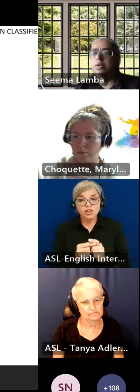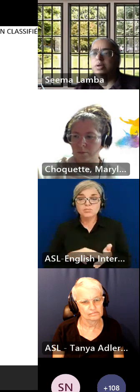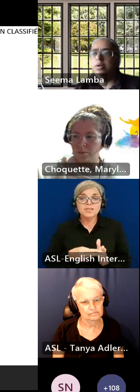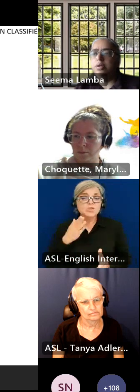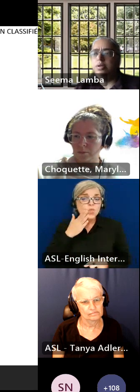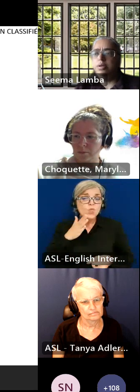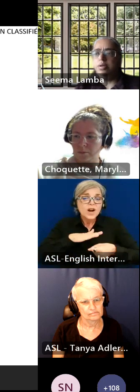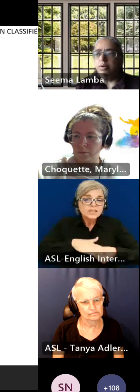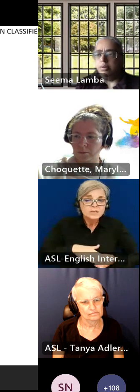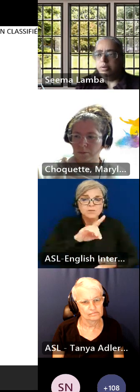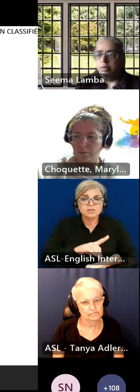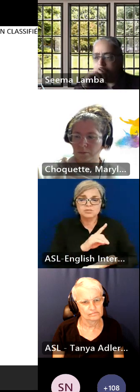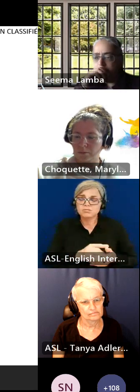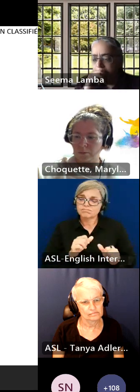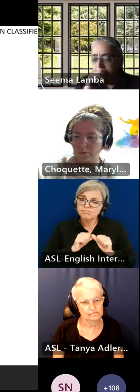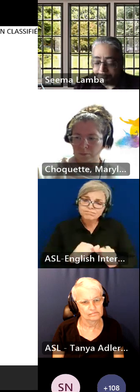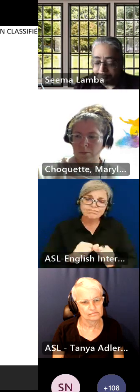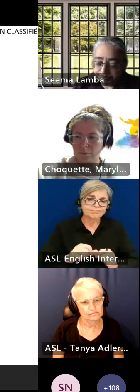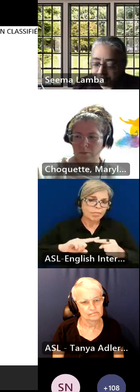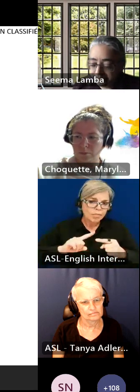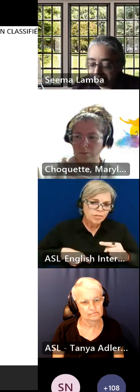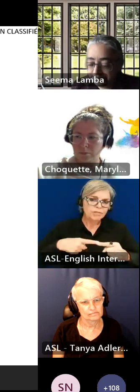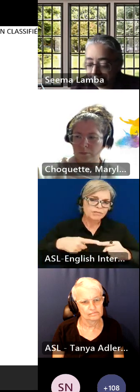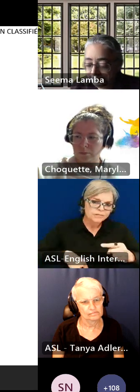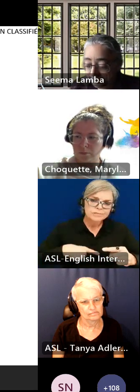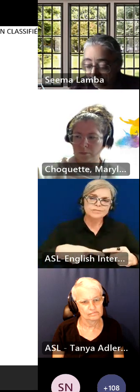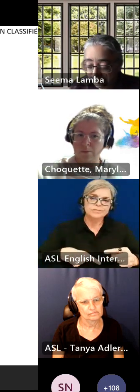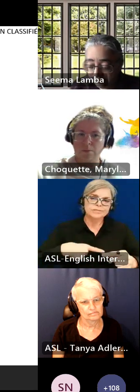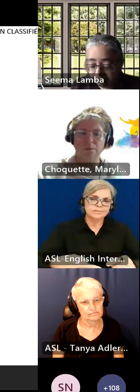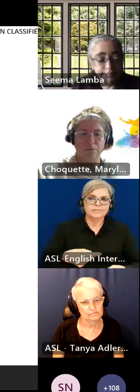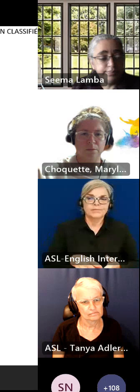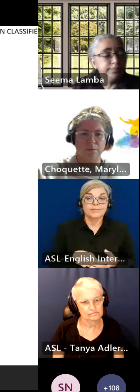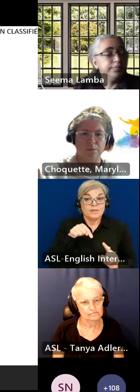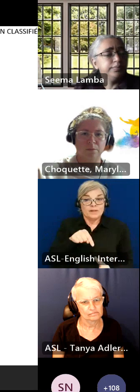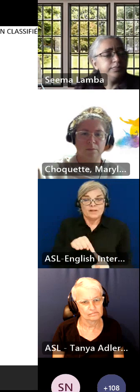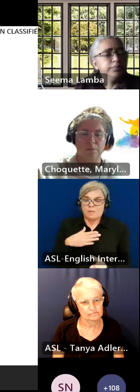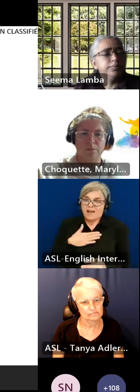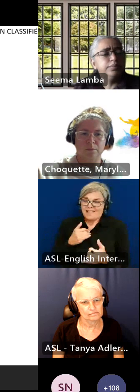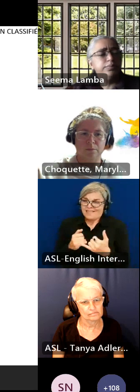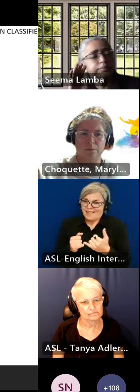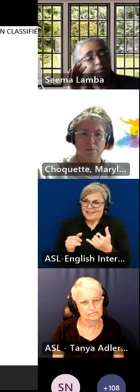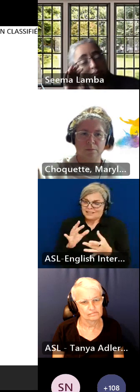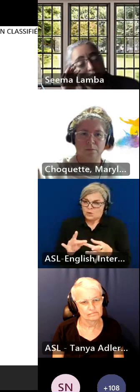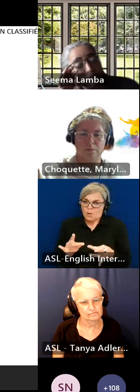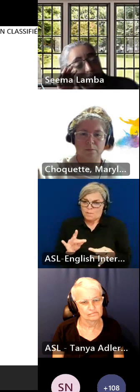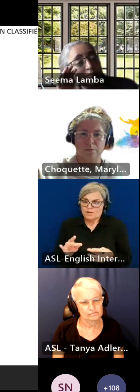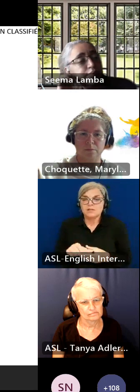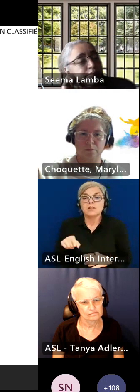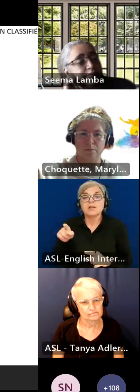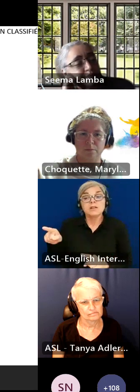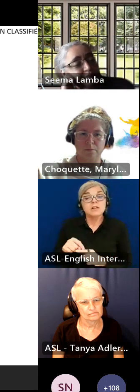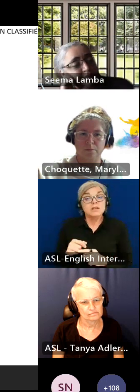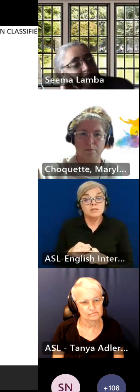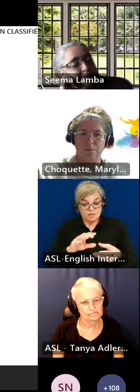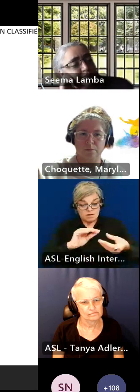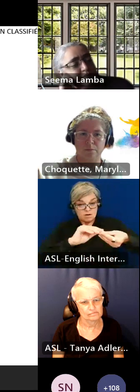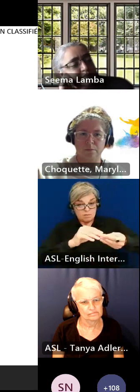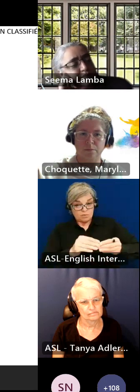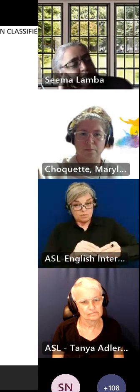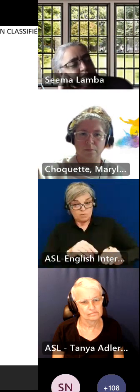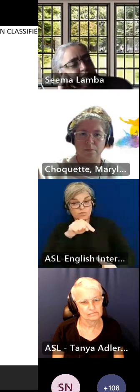that when you look at those numbers, it's a stark evidence that the women are, for example, one of